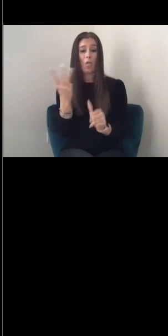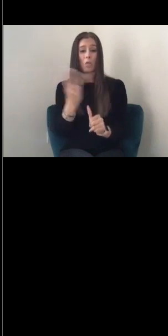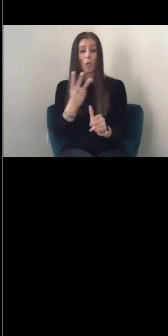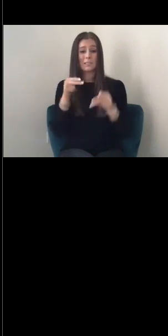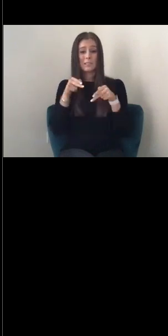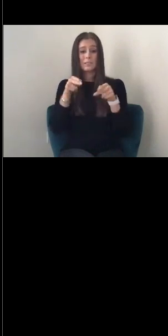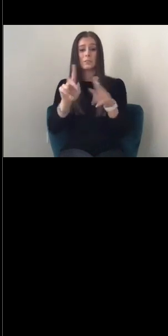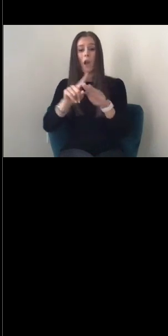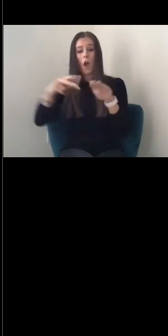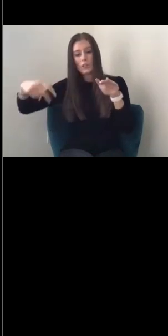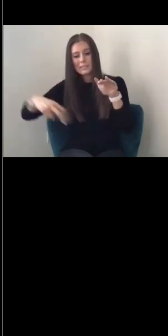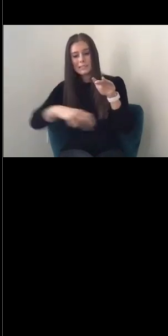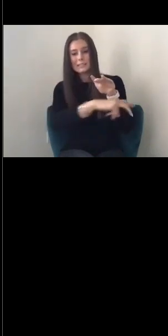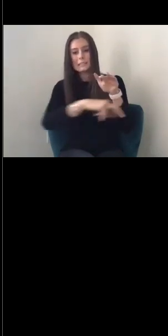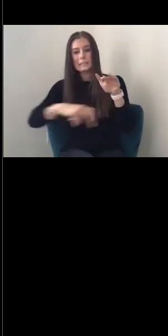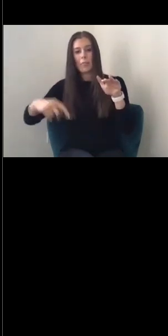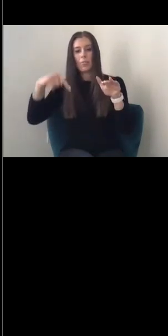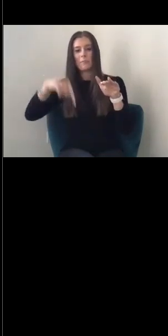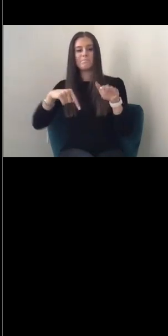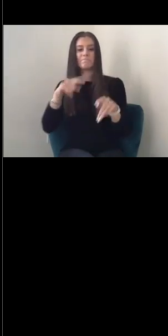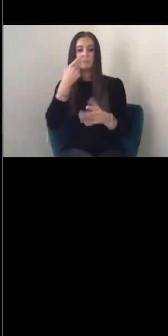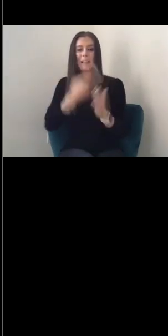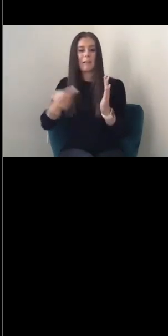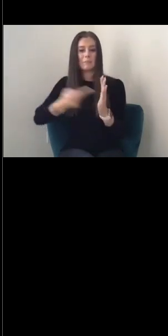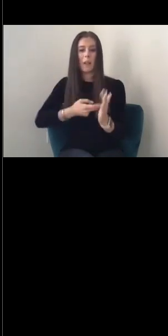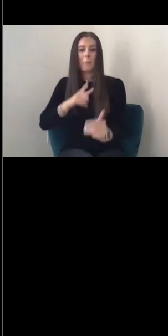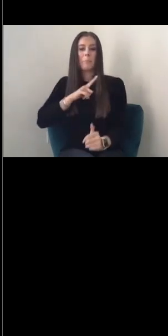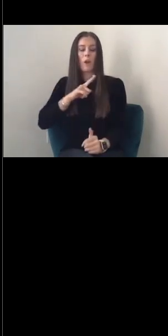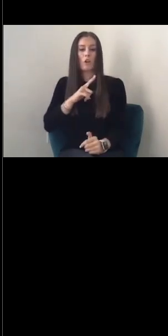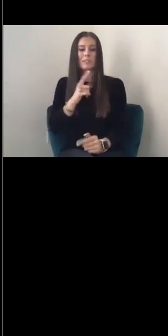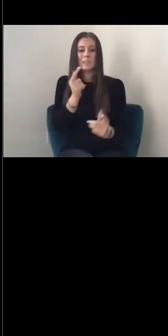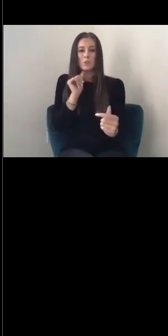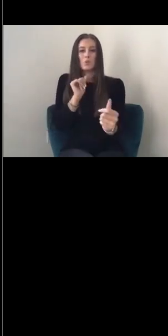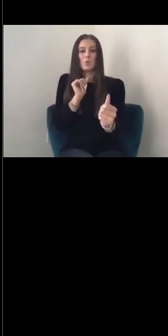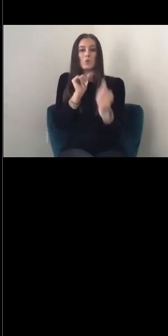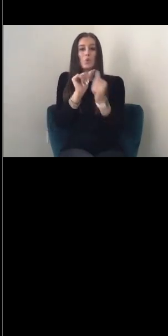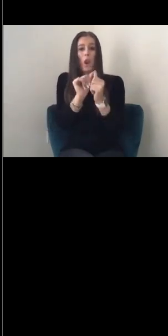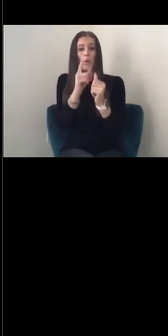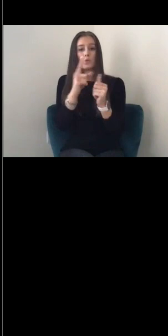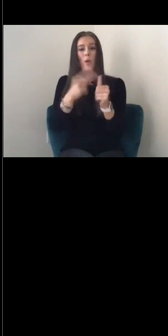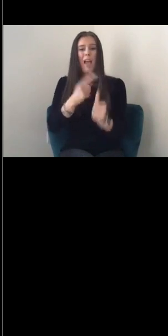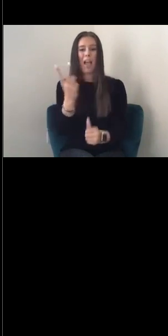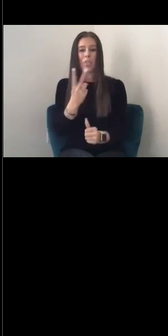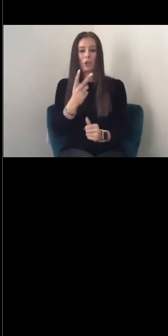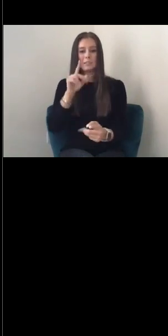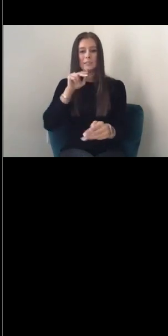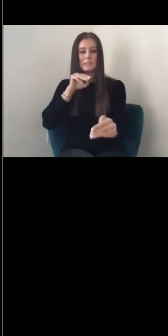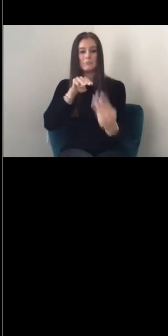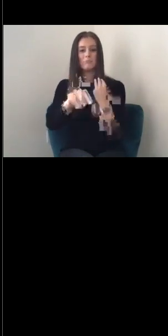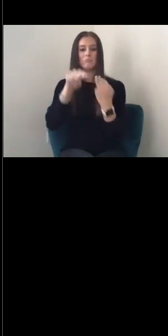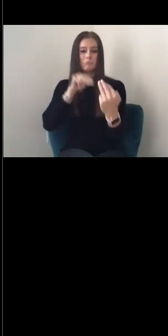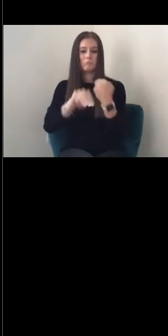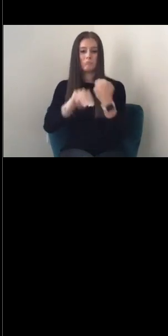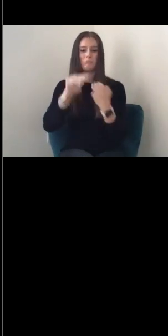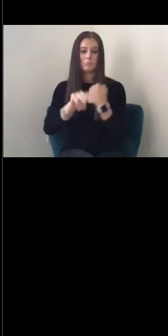shared path under the A13 due to its close proximity to the A13 slip roads.